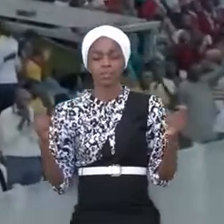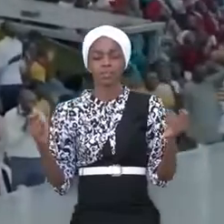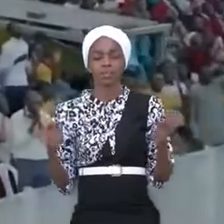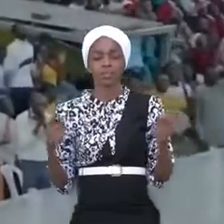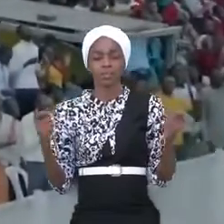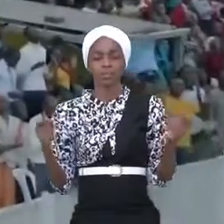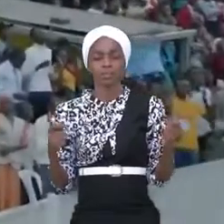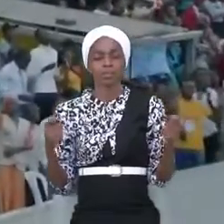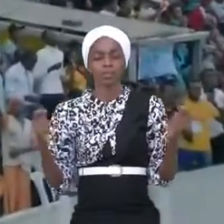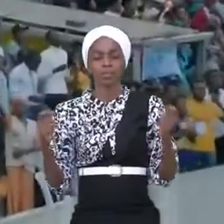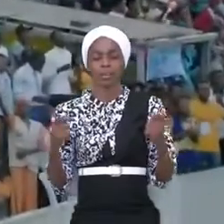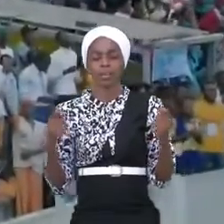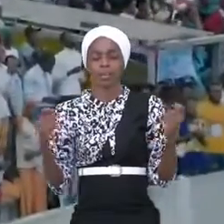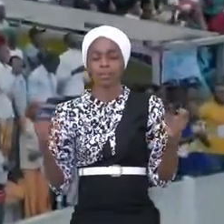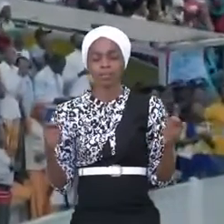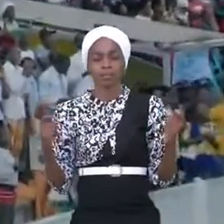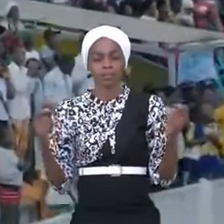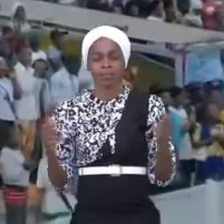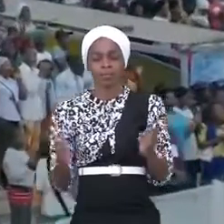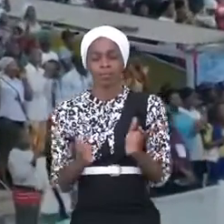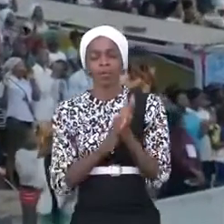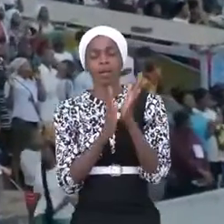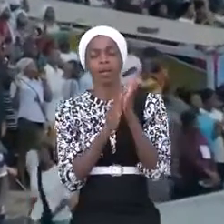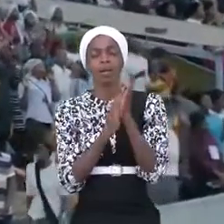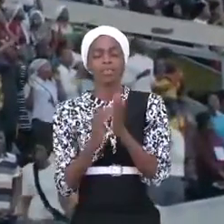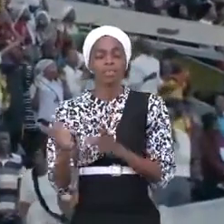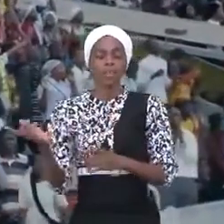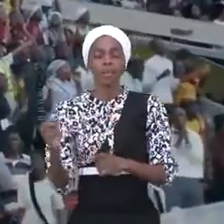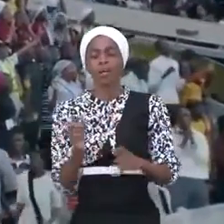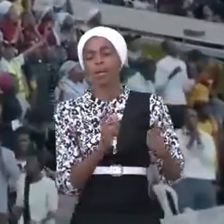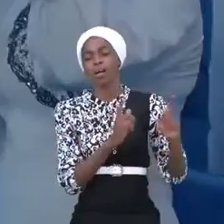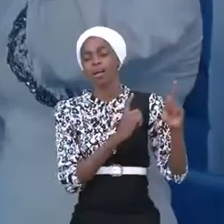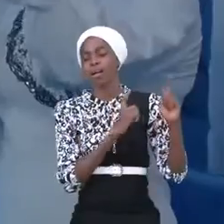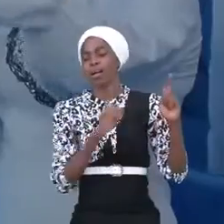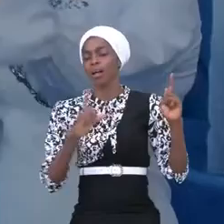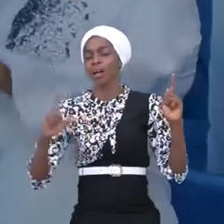hallelujah. Everybody lift your voice and say, praise the